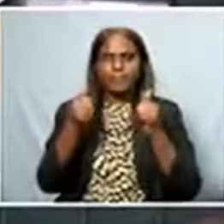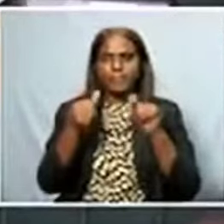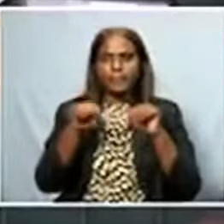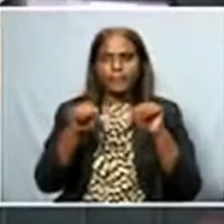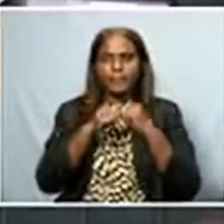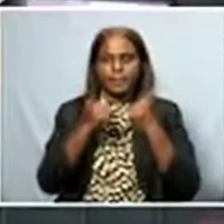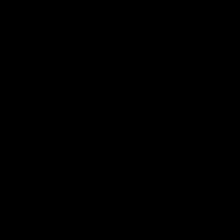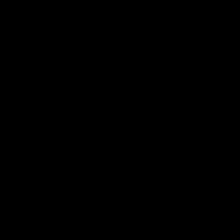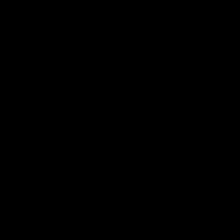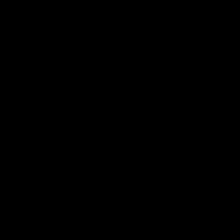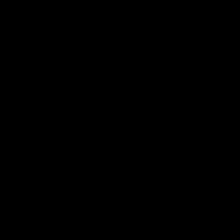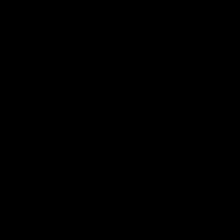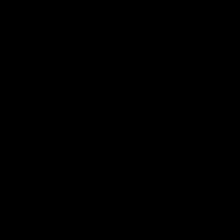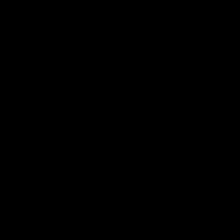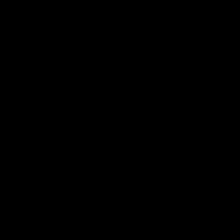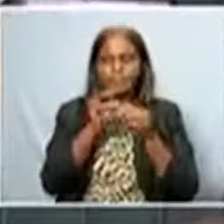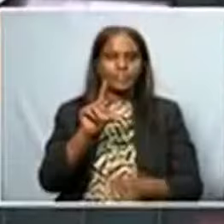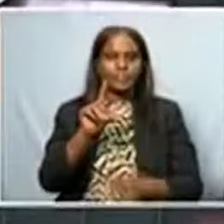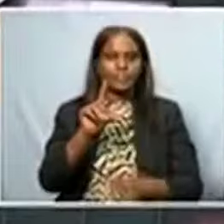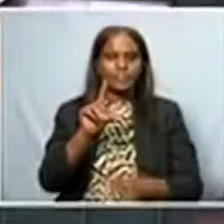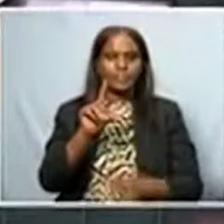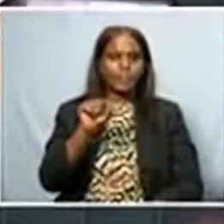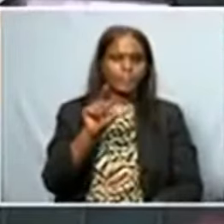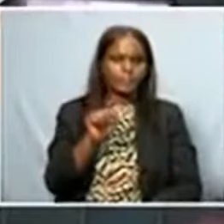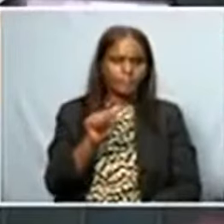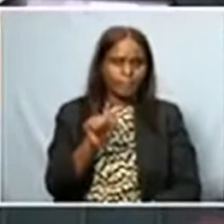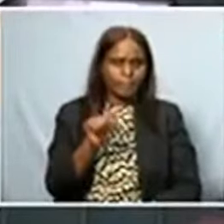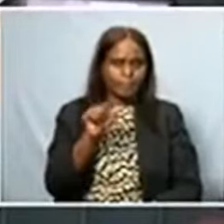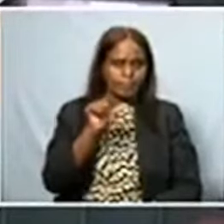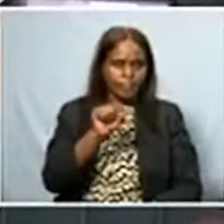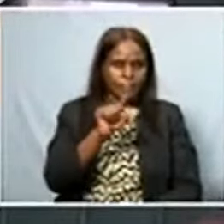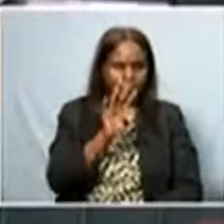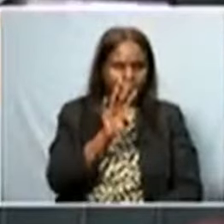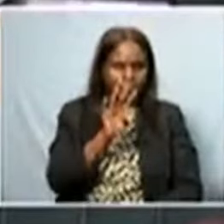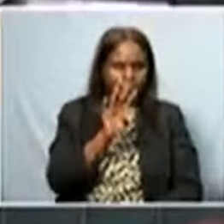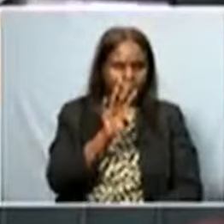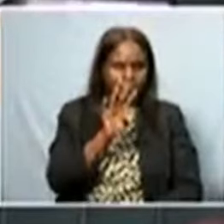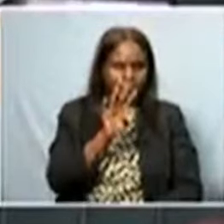If I remind you, in 2024,